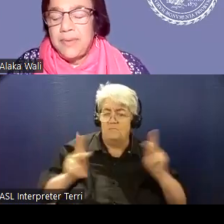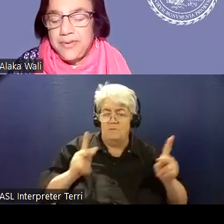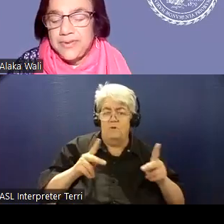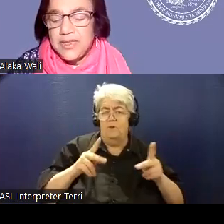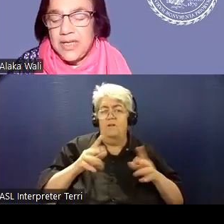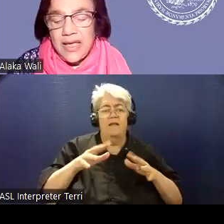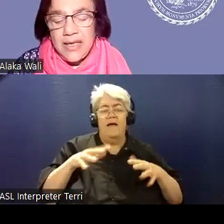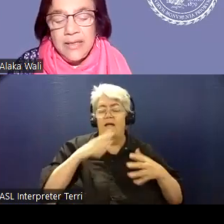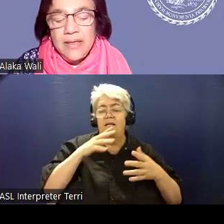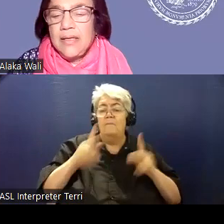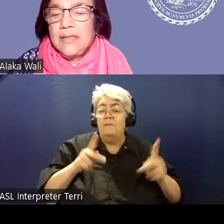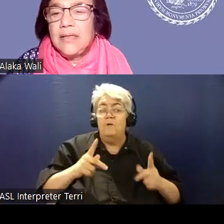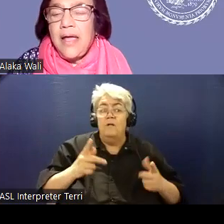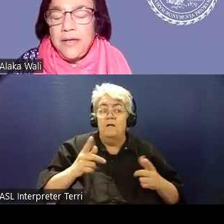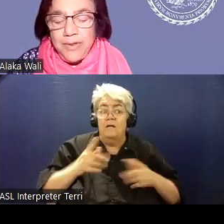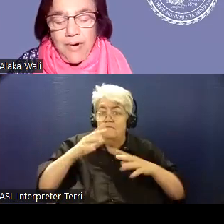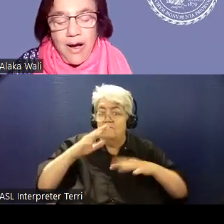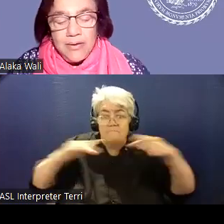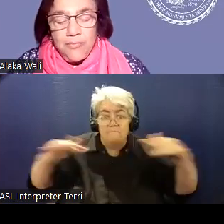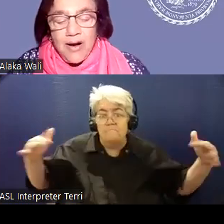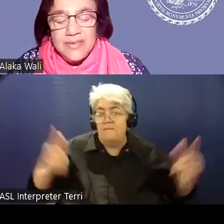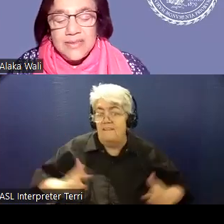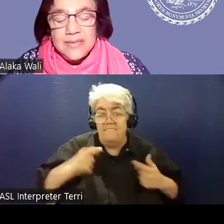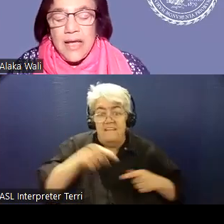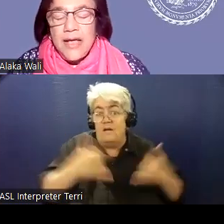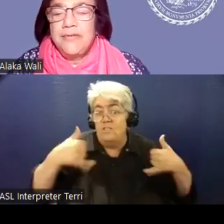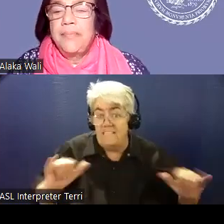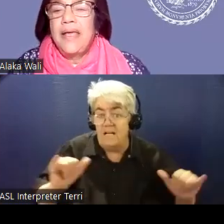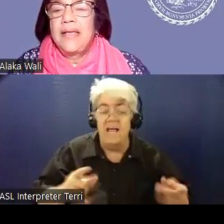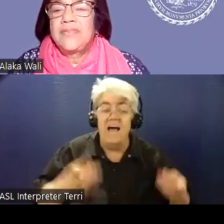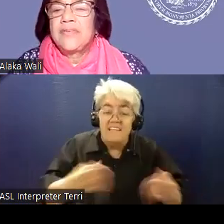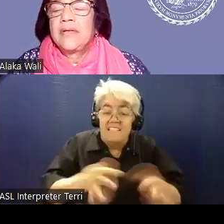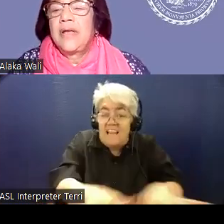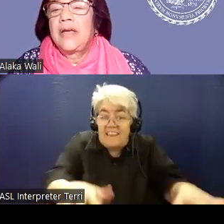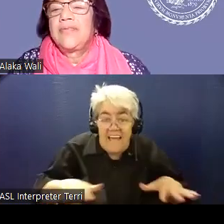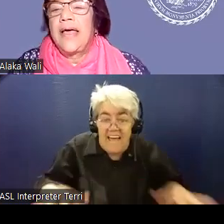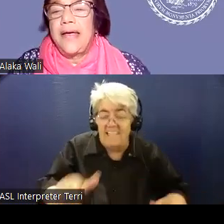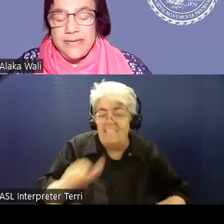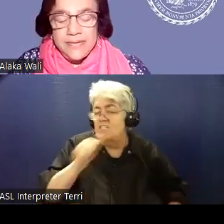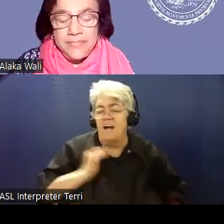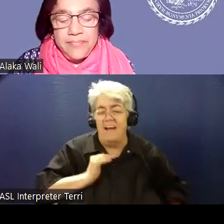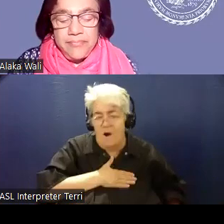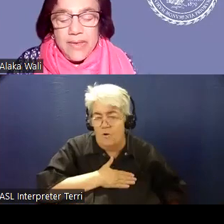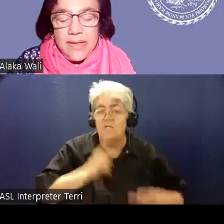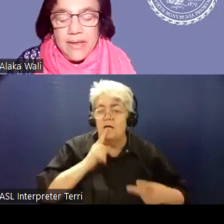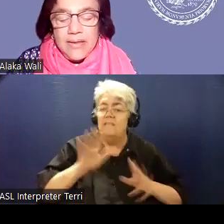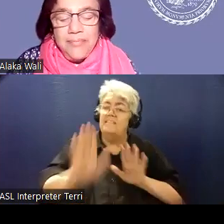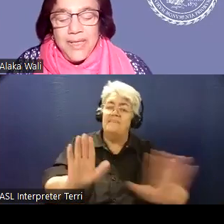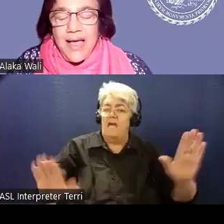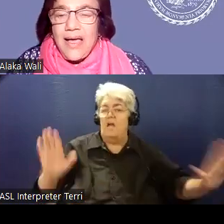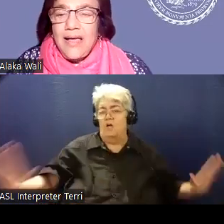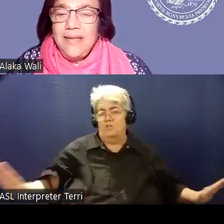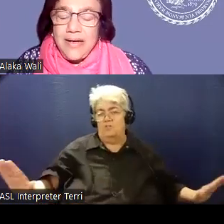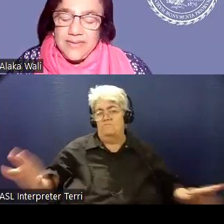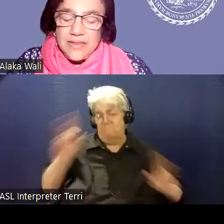Native peoples today. The land we walk was and remains Native land. Let